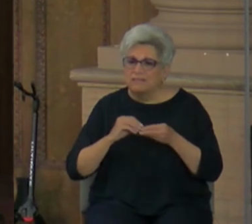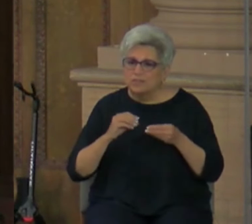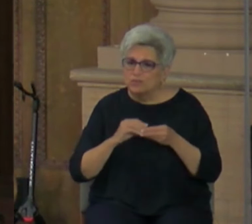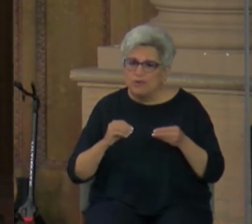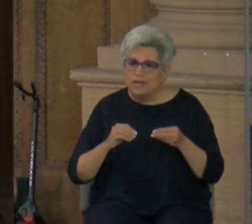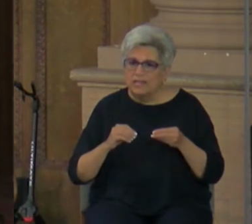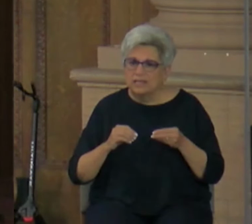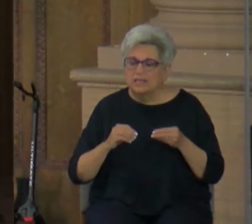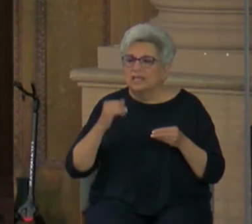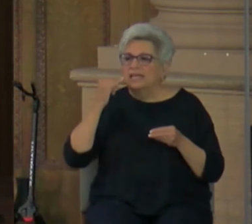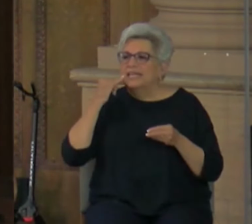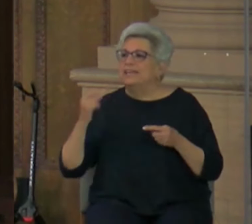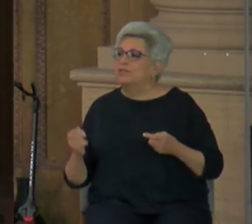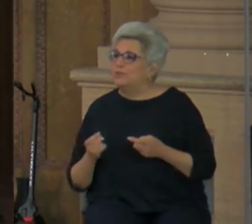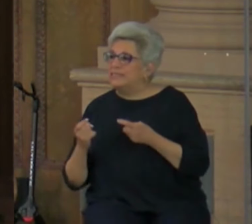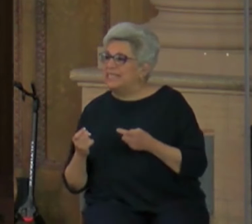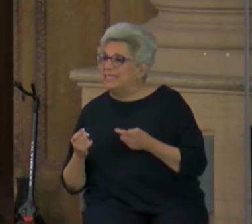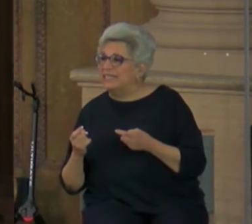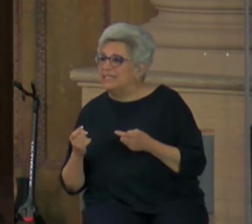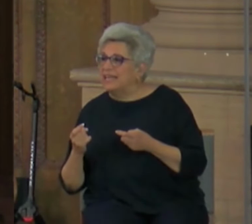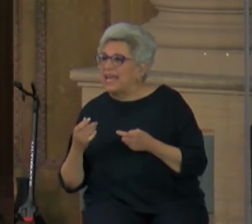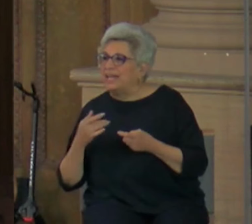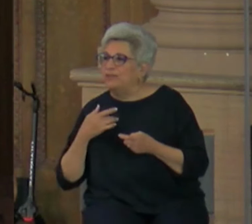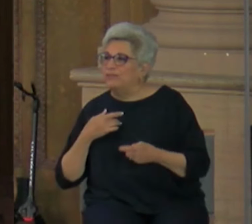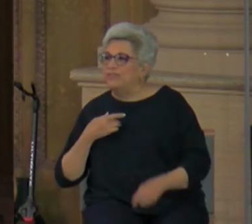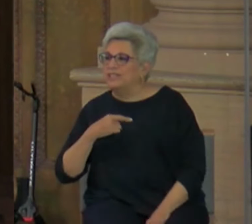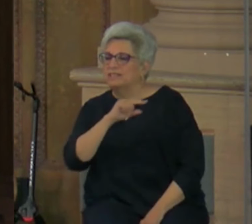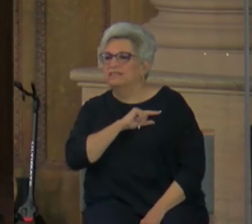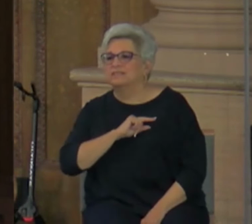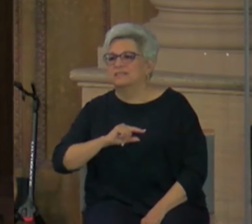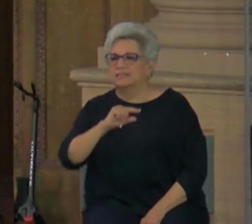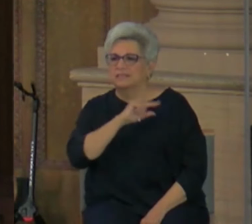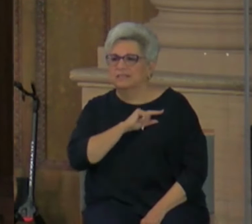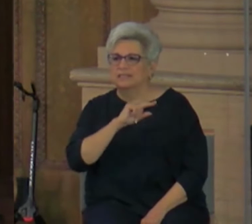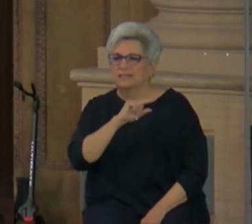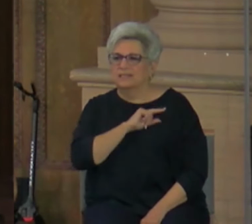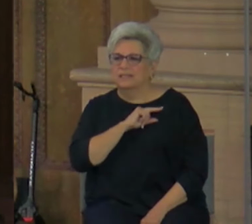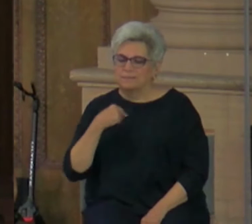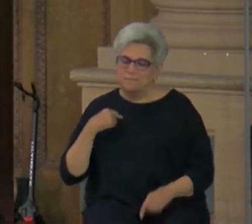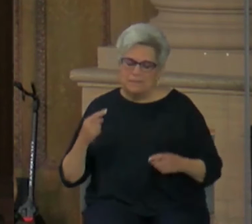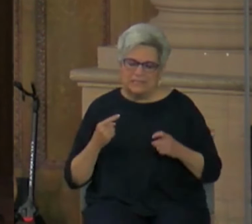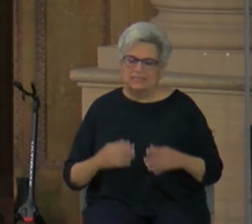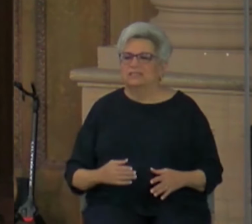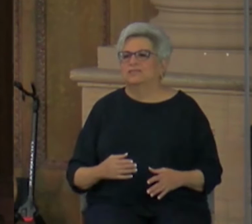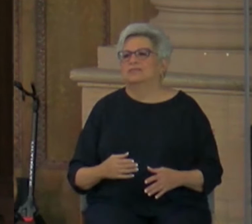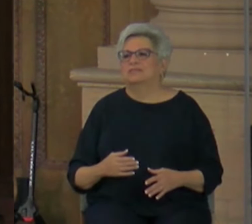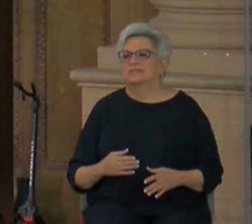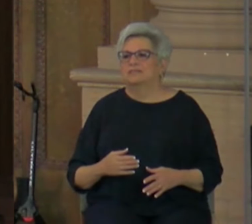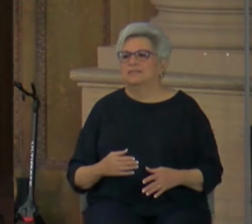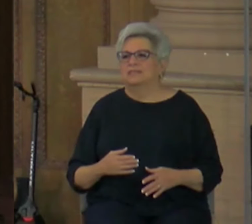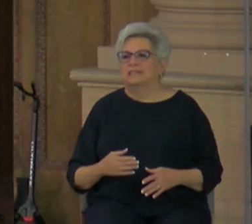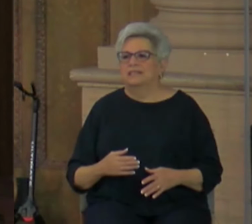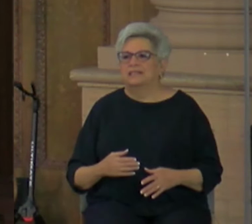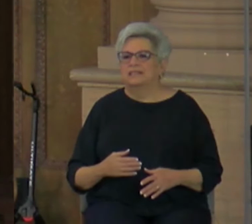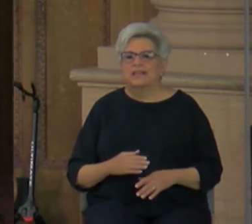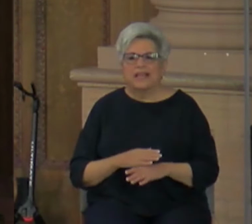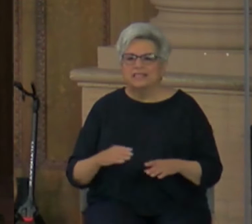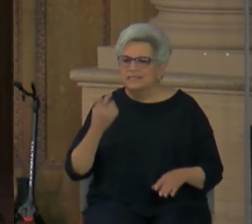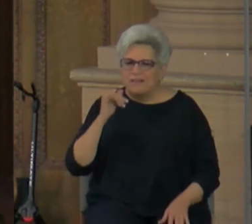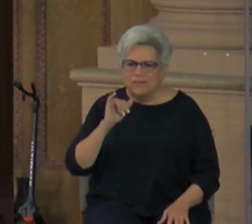If you sinned and you feel as a result you'll always be labeled and identified by that thing that you did, that's not forever.